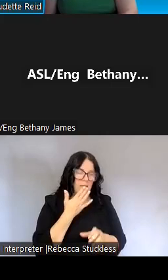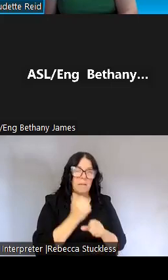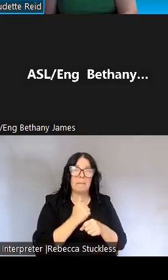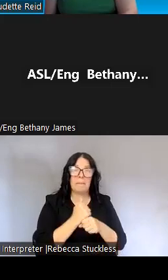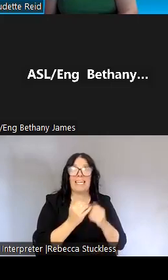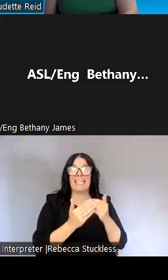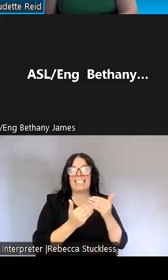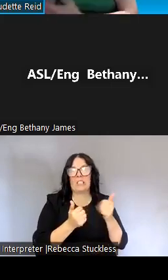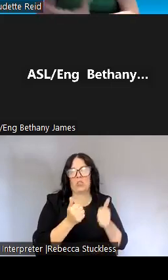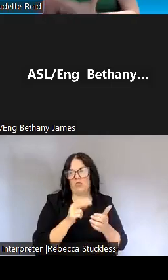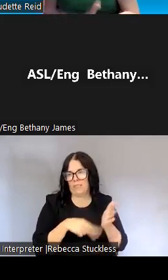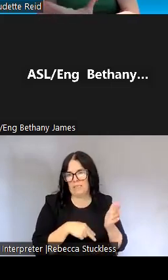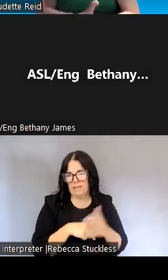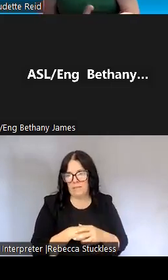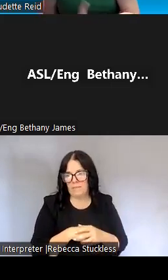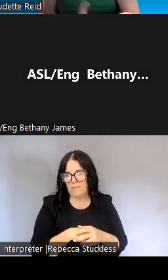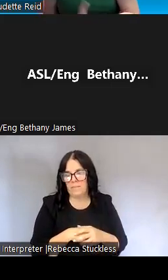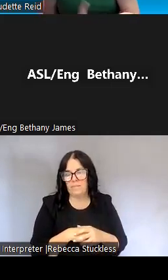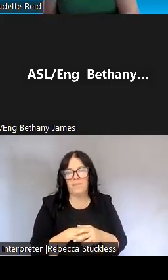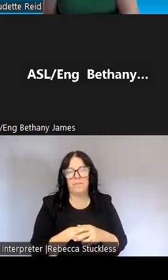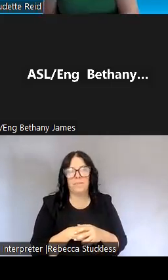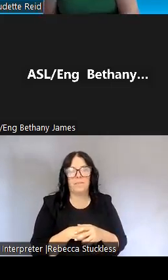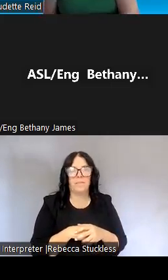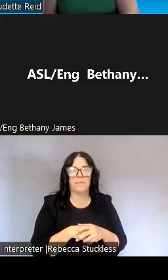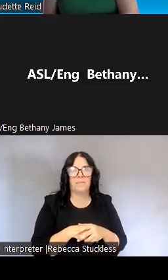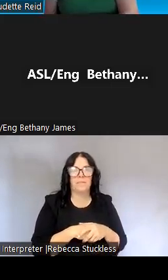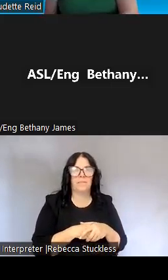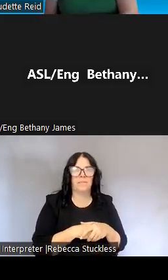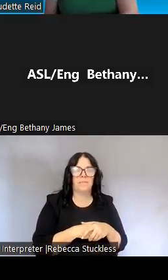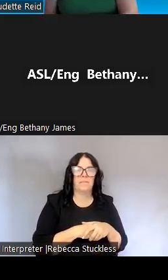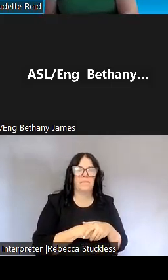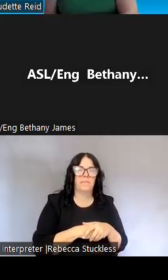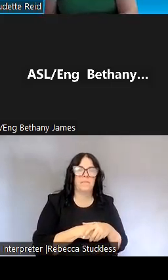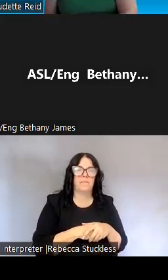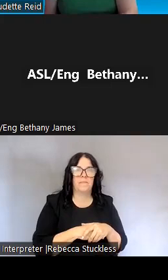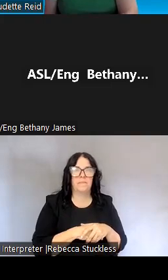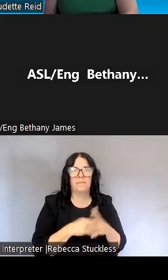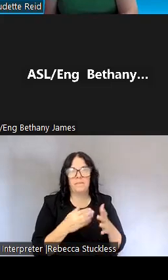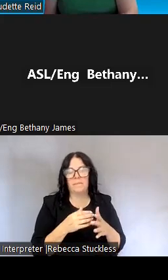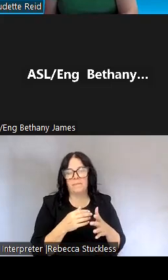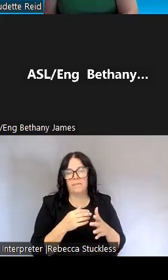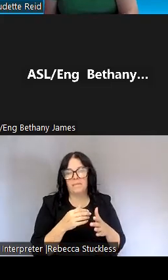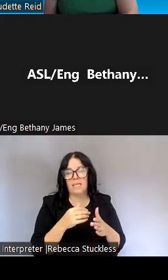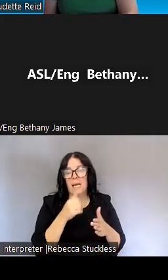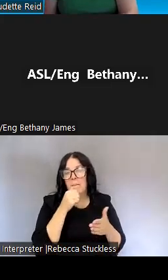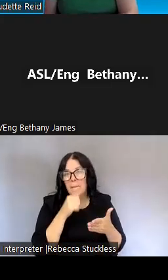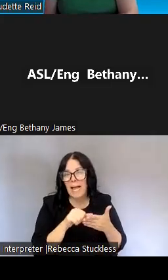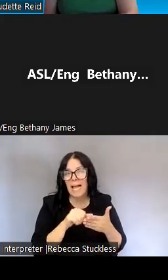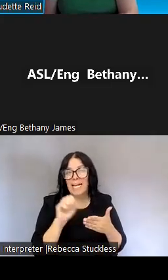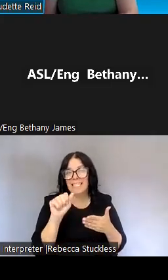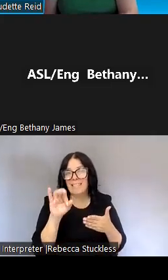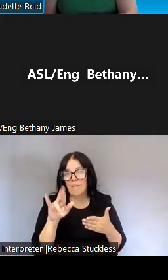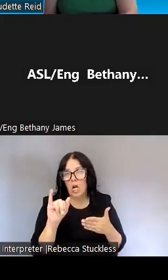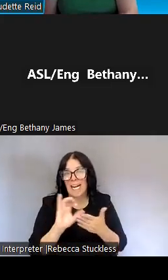easier. And light text against a darker background in apps like Mail, Safari, and Calendar make the